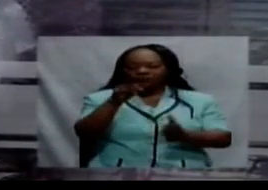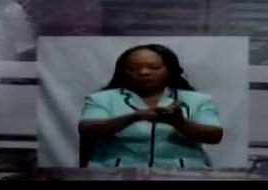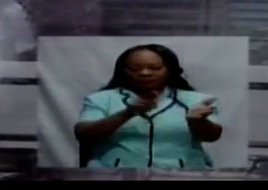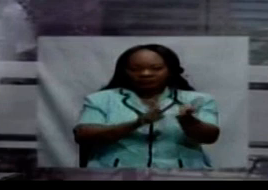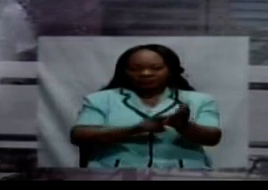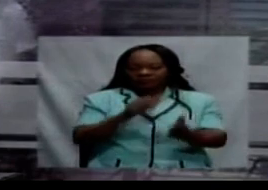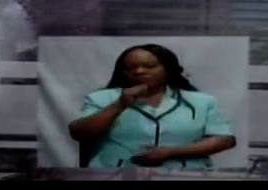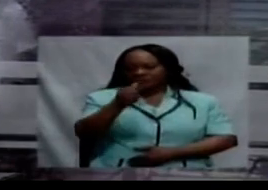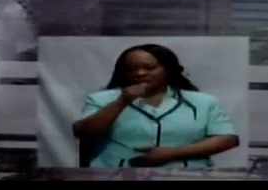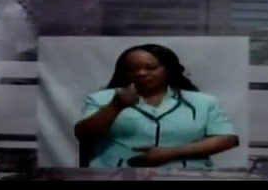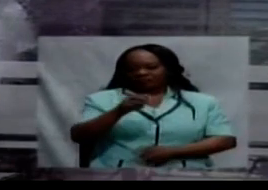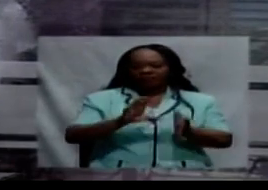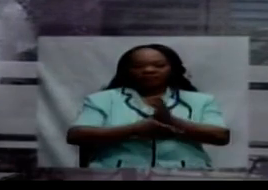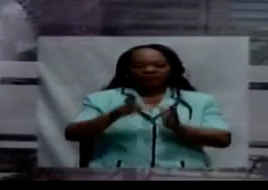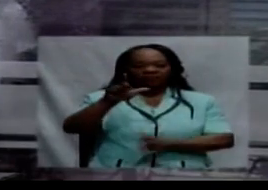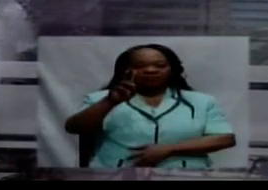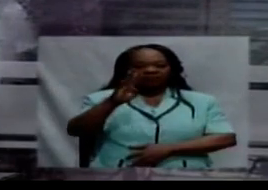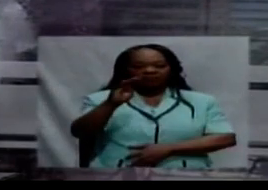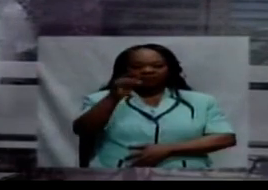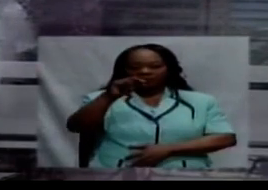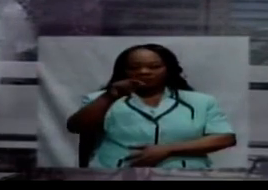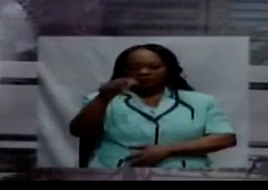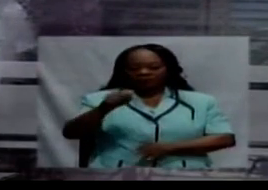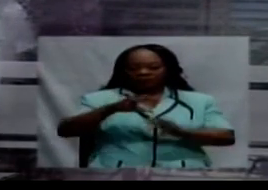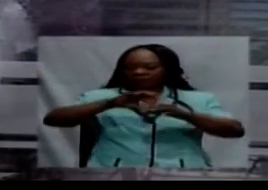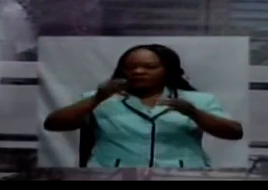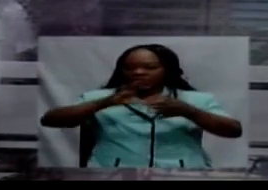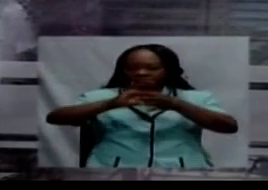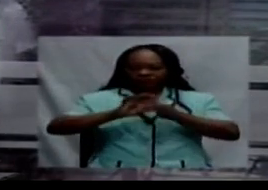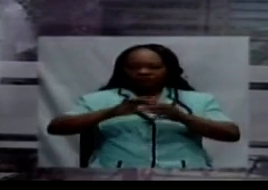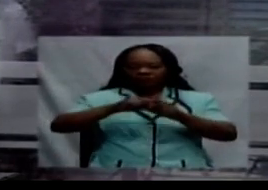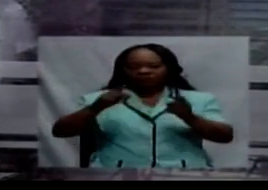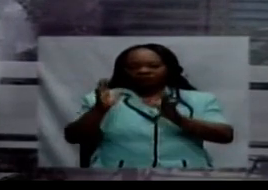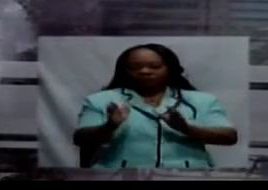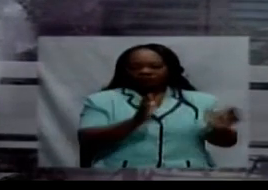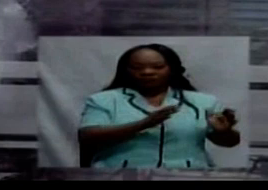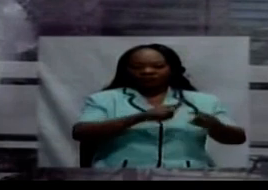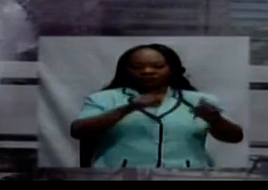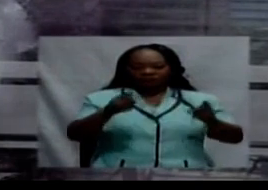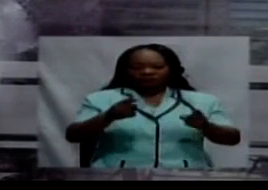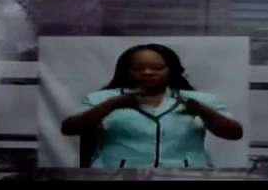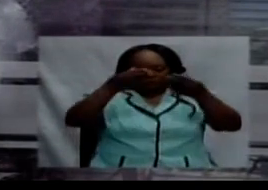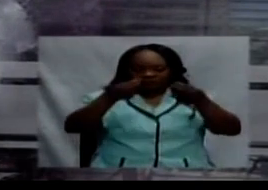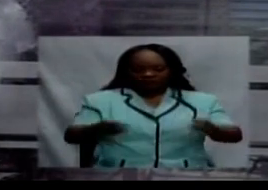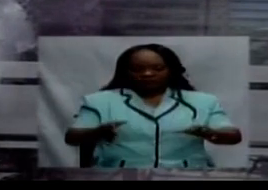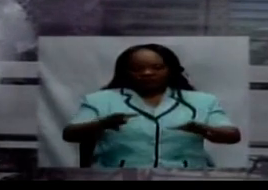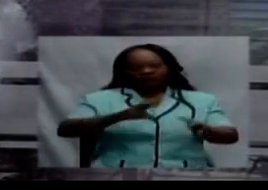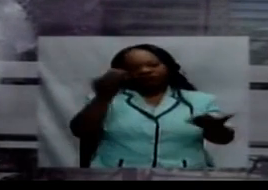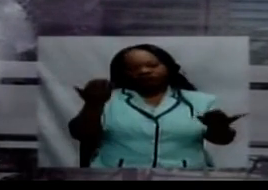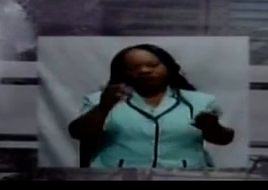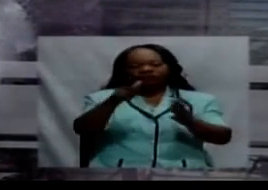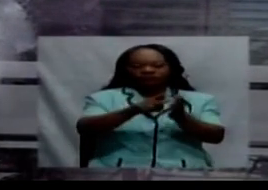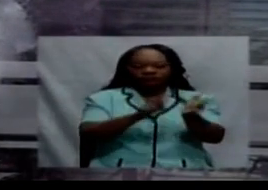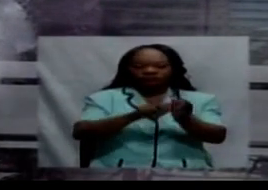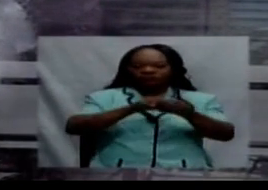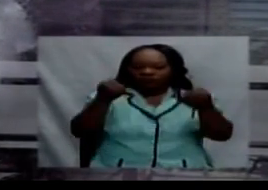of the media. Mr. Lubinda says government is not part of any plans to come up with a proliferation of law societies. Speaking in